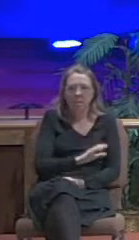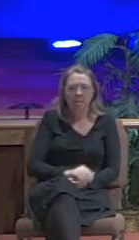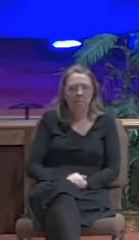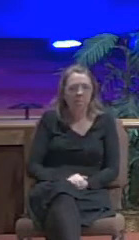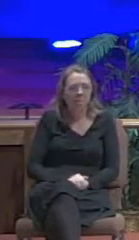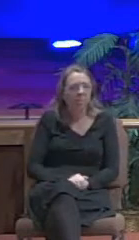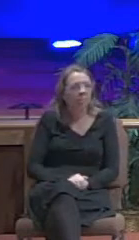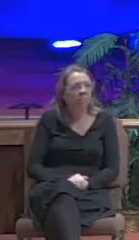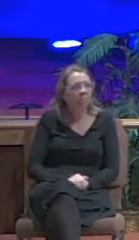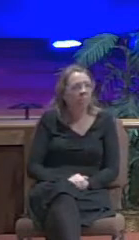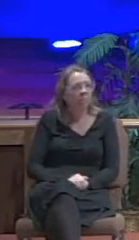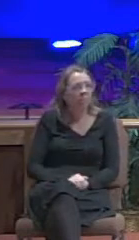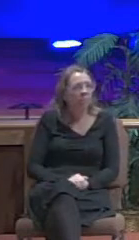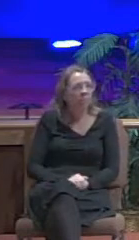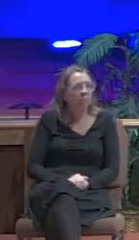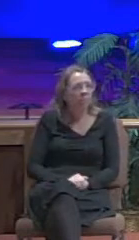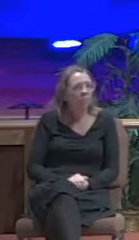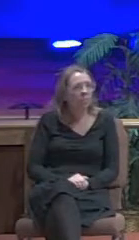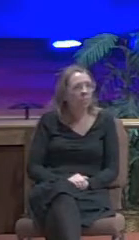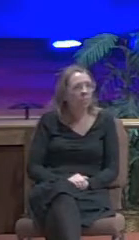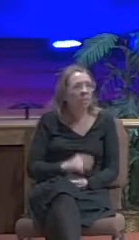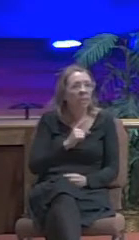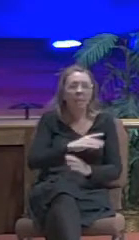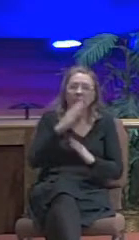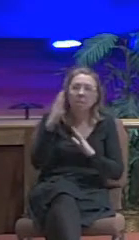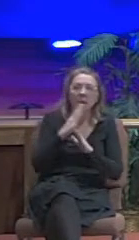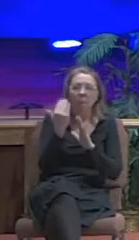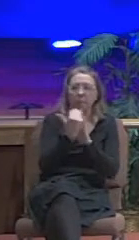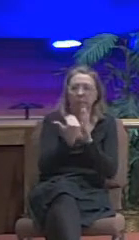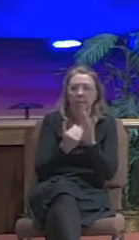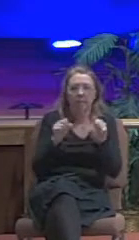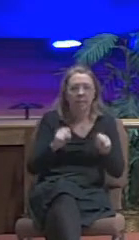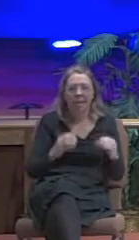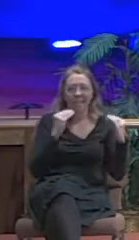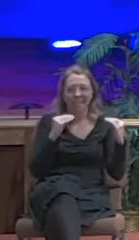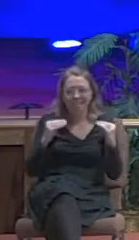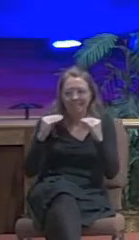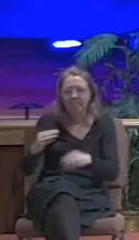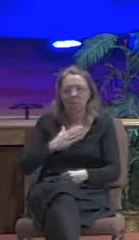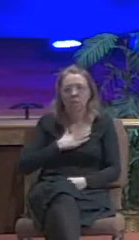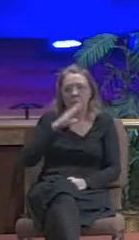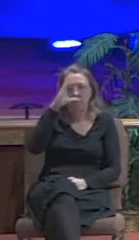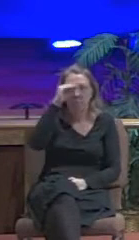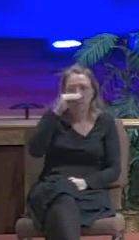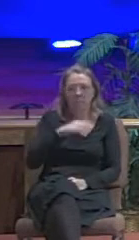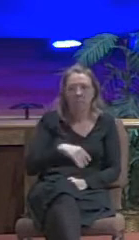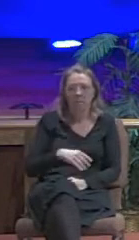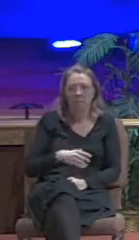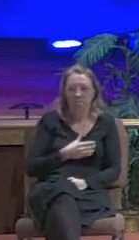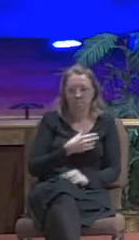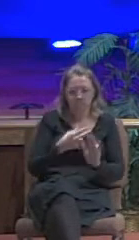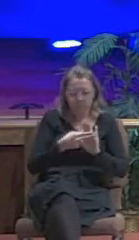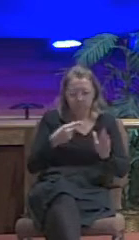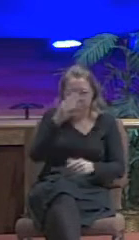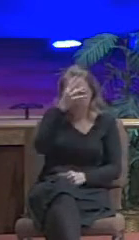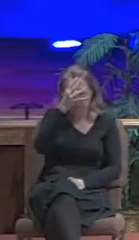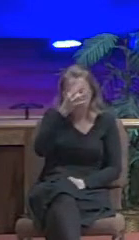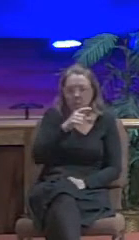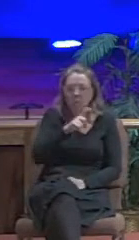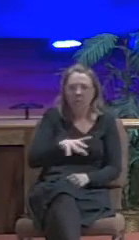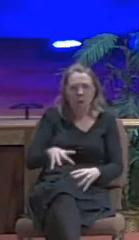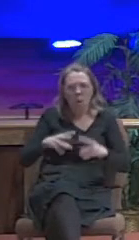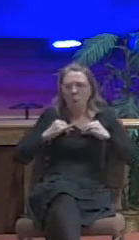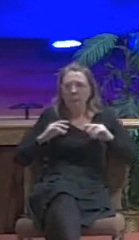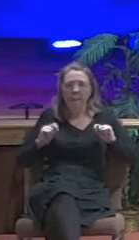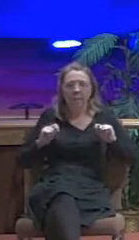That's the biggest lesson I can teach my boys as a father, is owning what they do. Say, I'm sorry, yes,